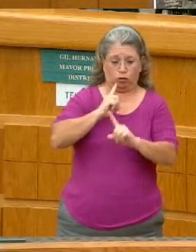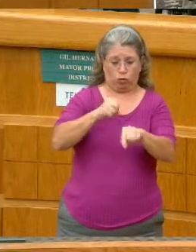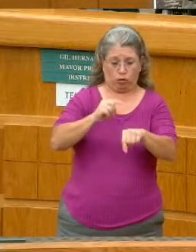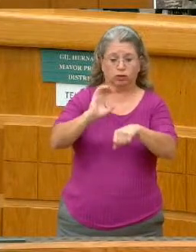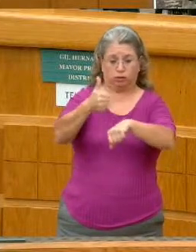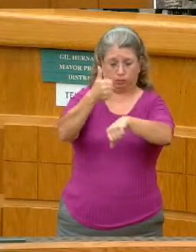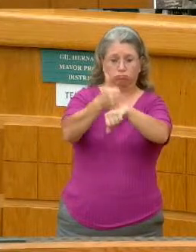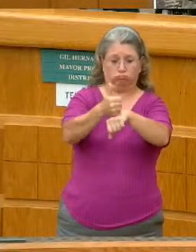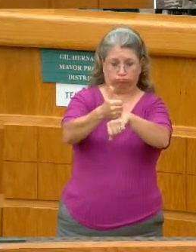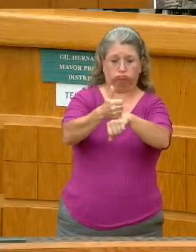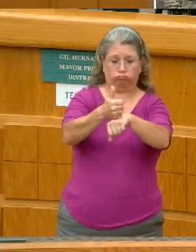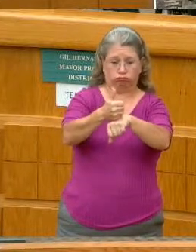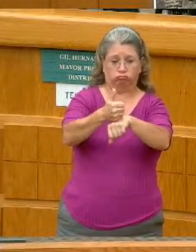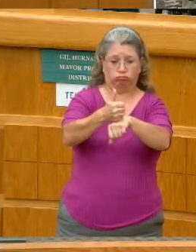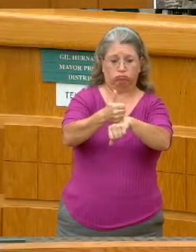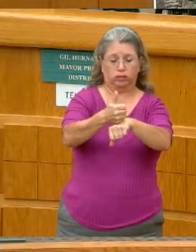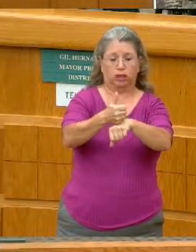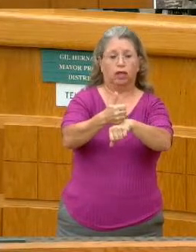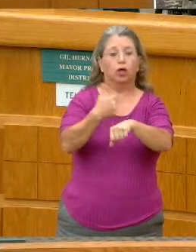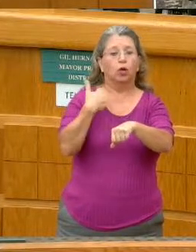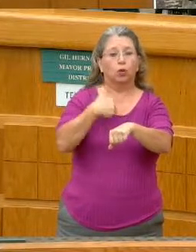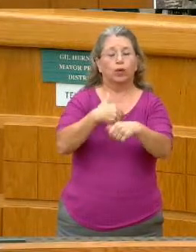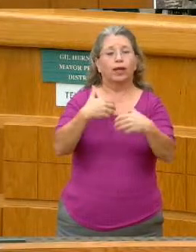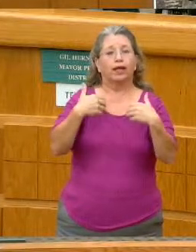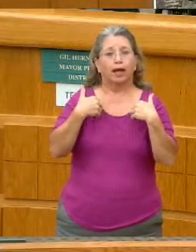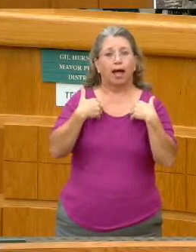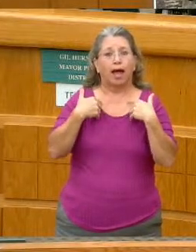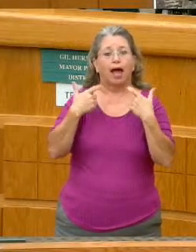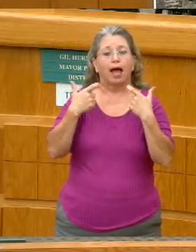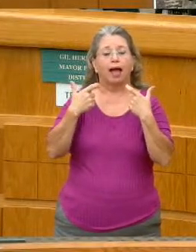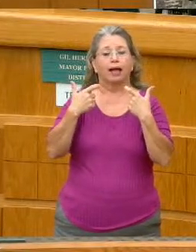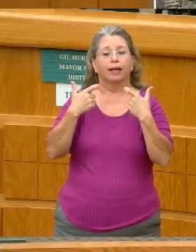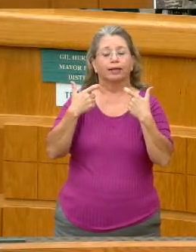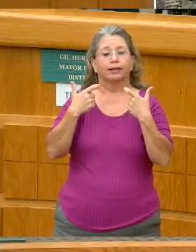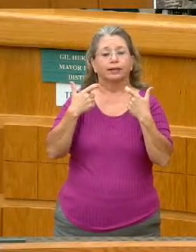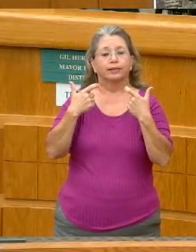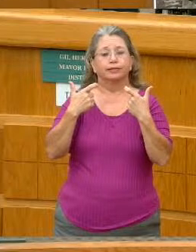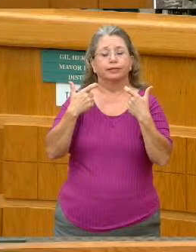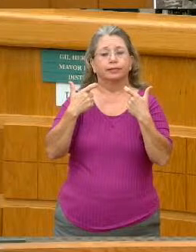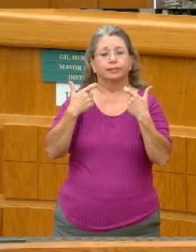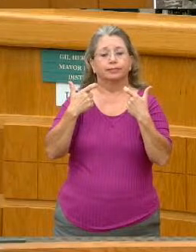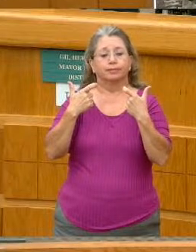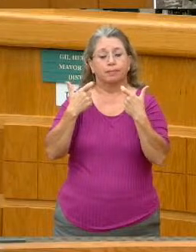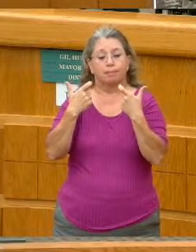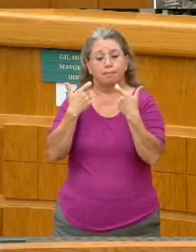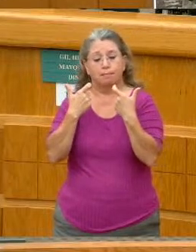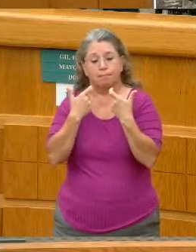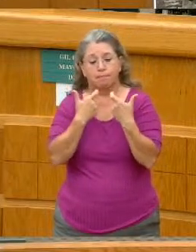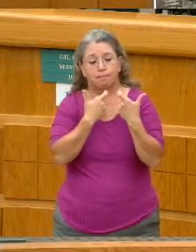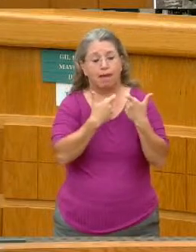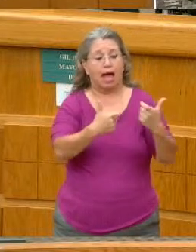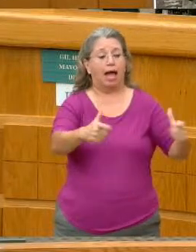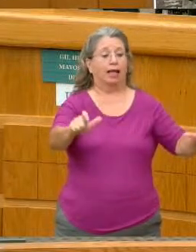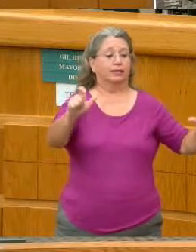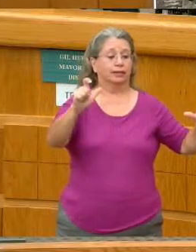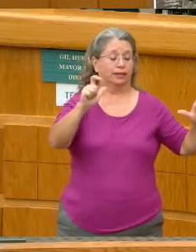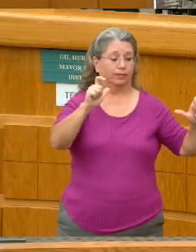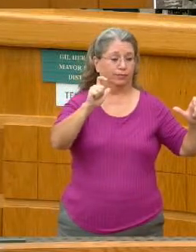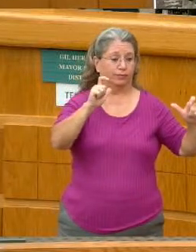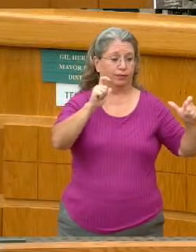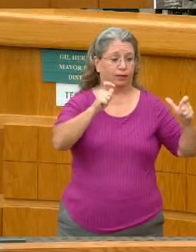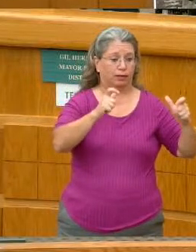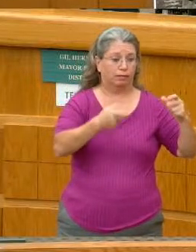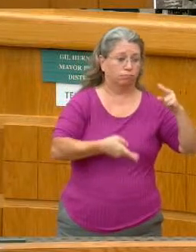reduced, and we experienced while we were experiencing a massive increase in